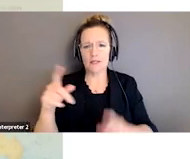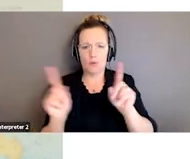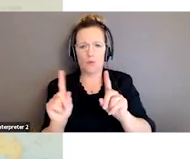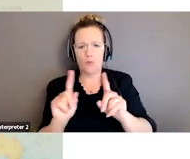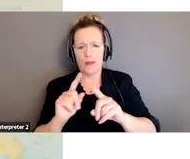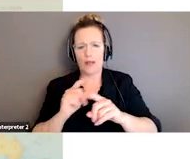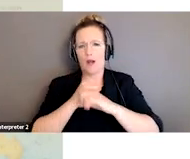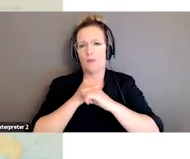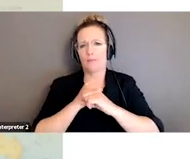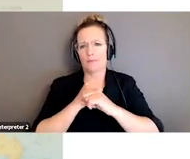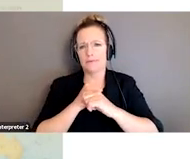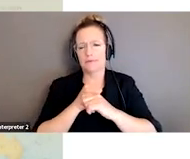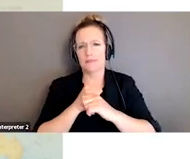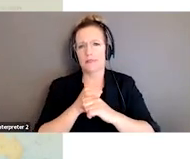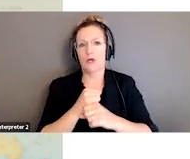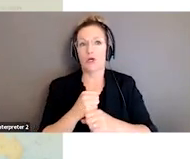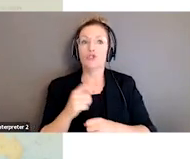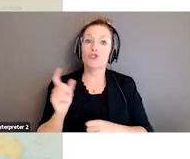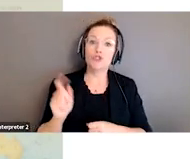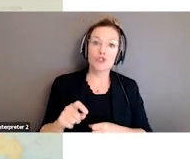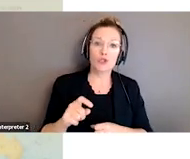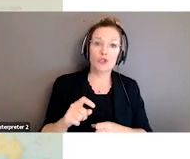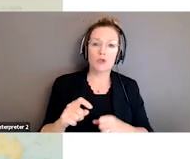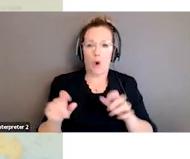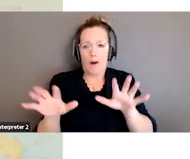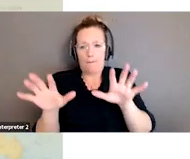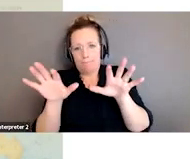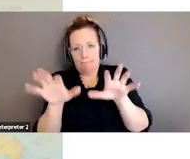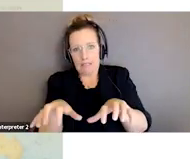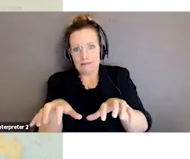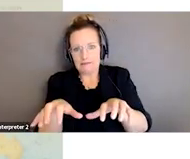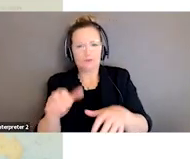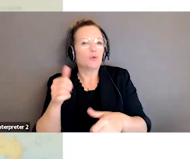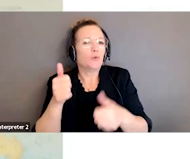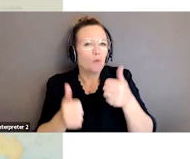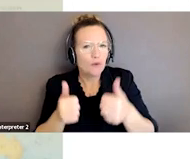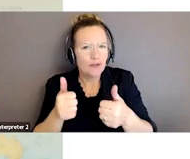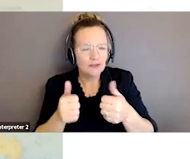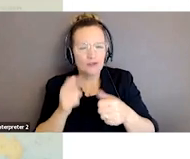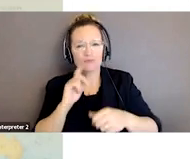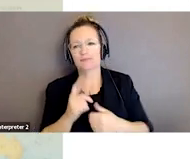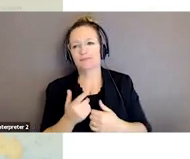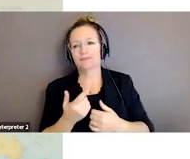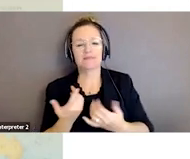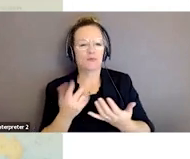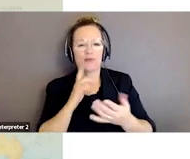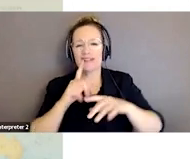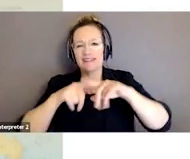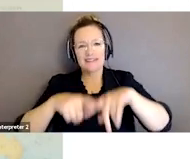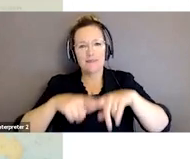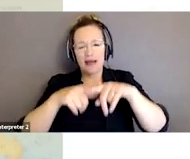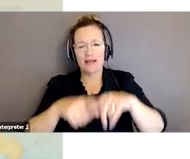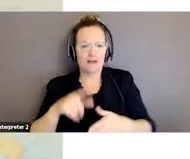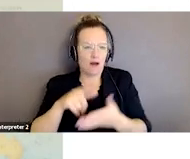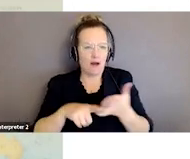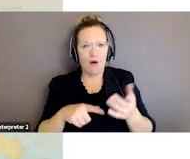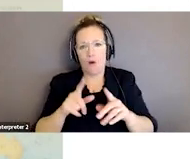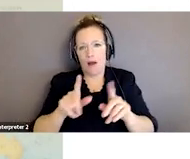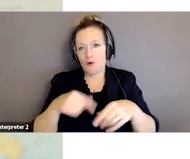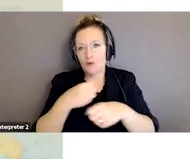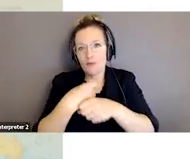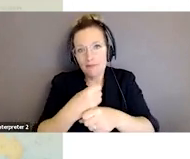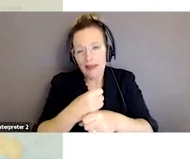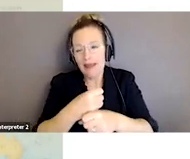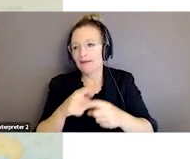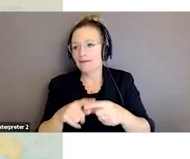to protect, but where must we protect it? And those things are usually linked to market, where it's manufactured, where